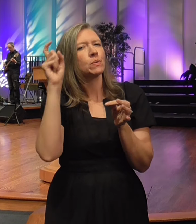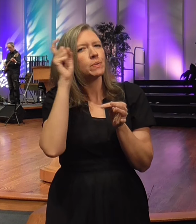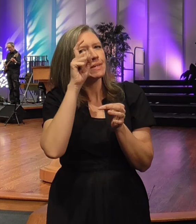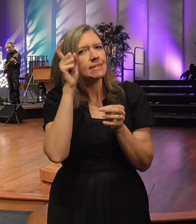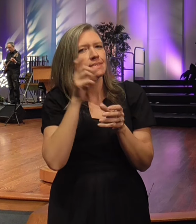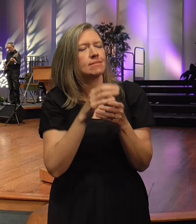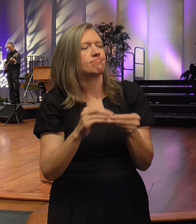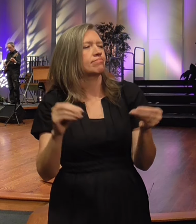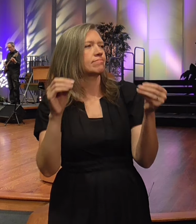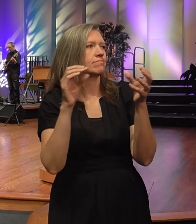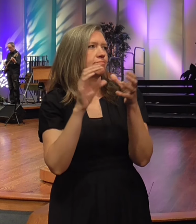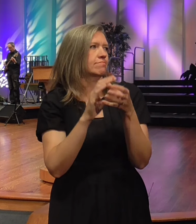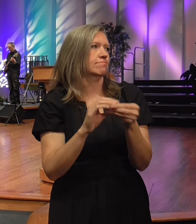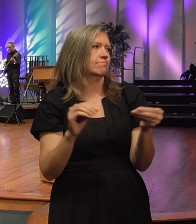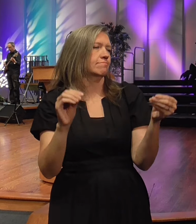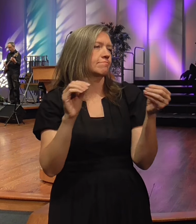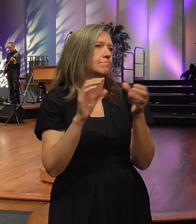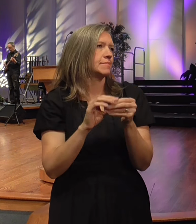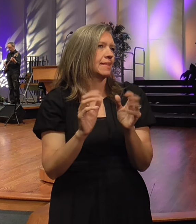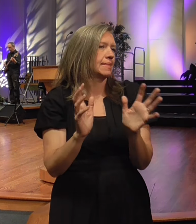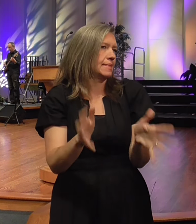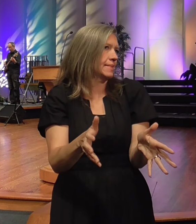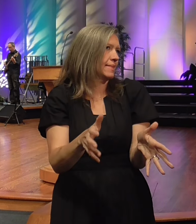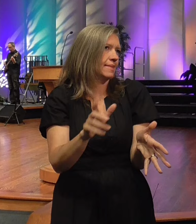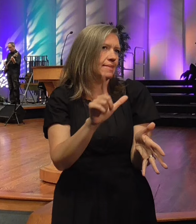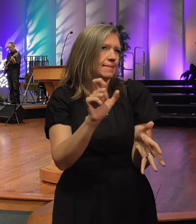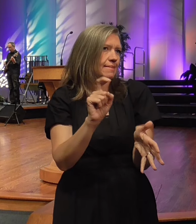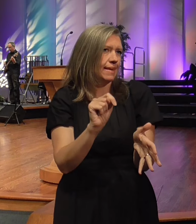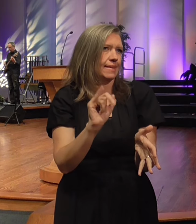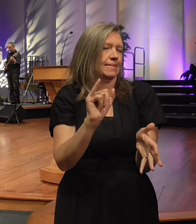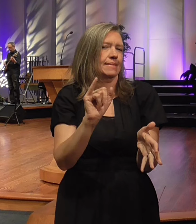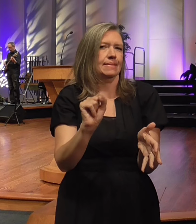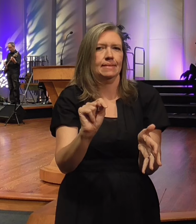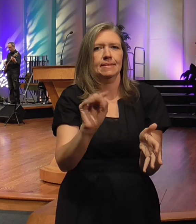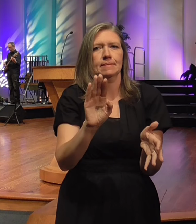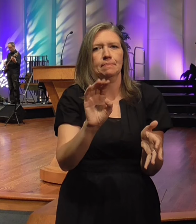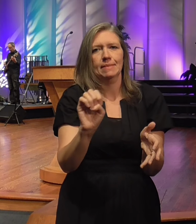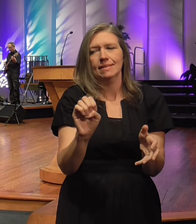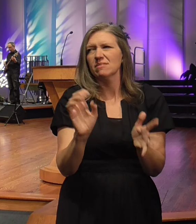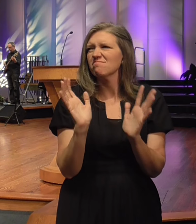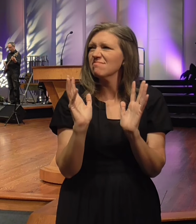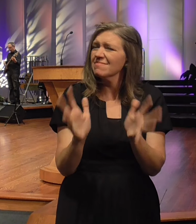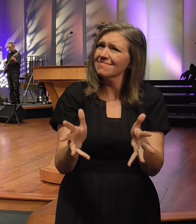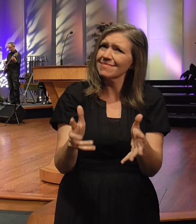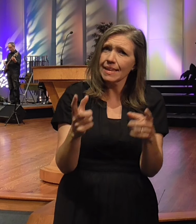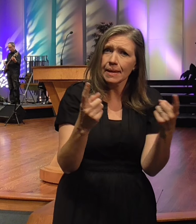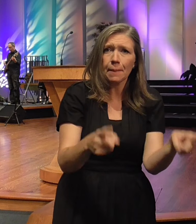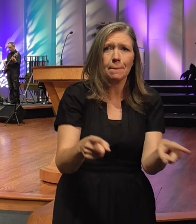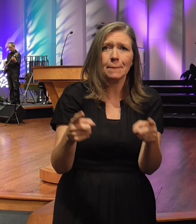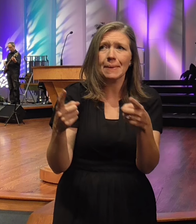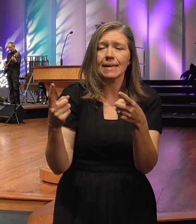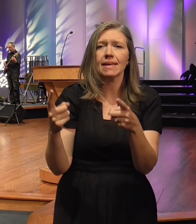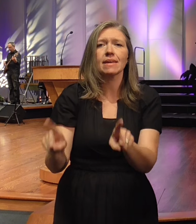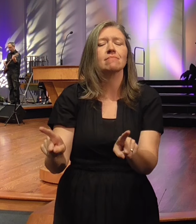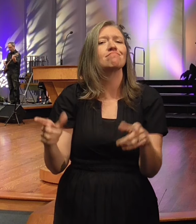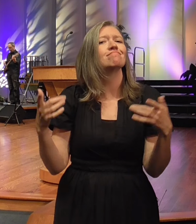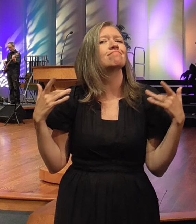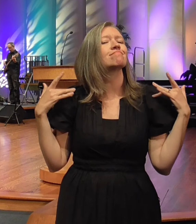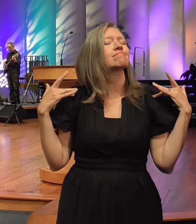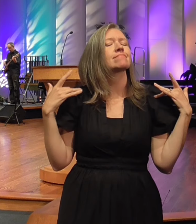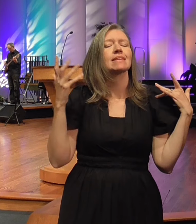be, yeah, let it be, yeah. Speaking words of wisdom, let it